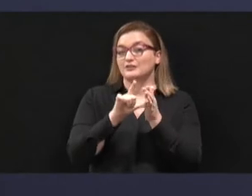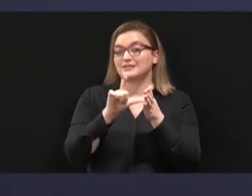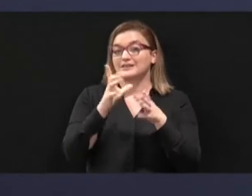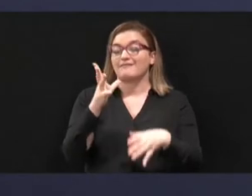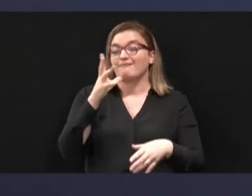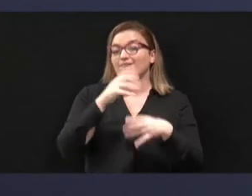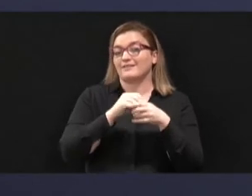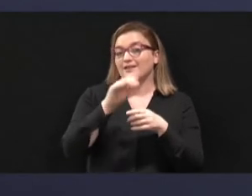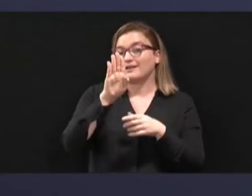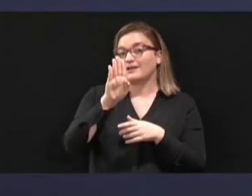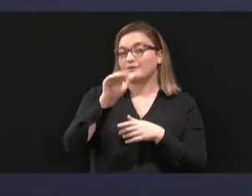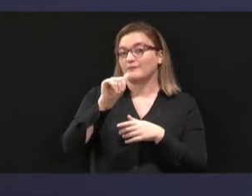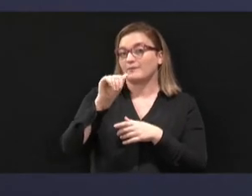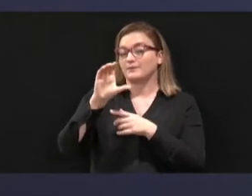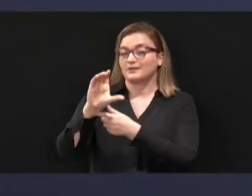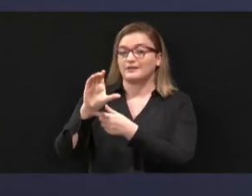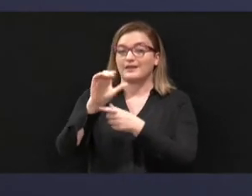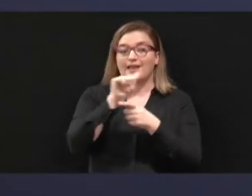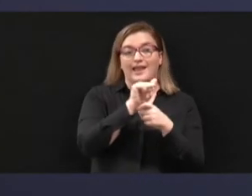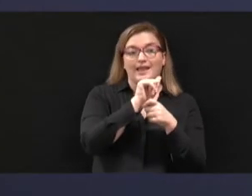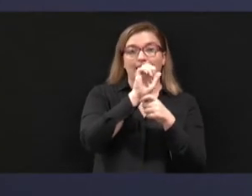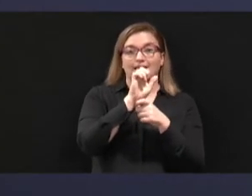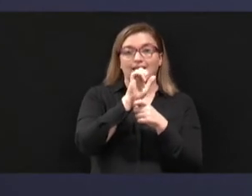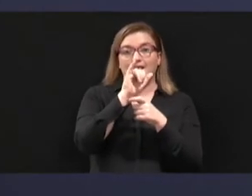vowels. A-E-I-O-U,